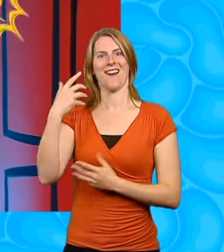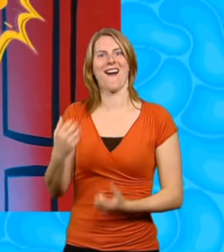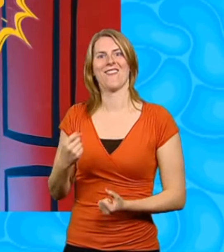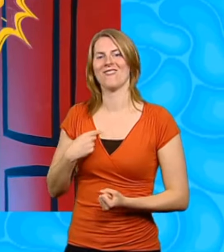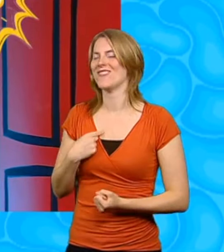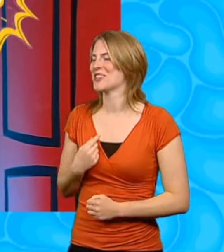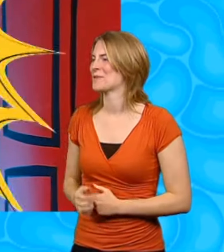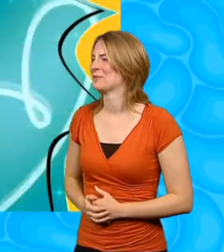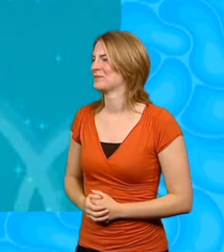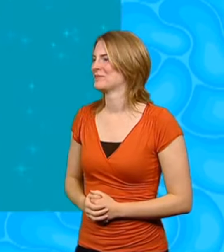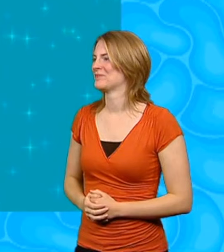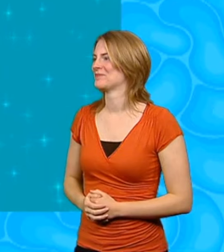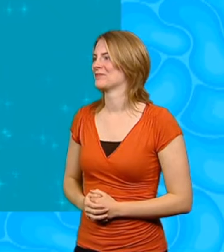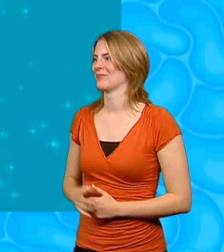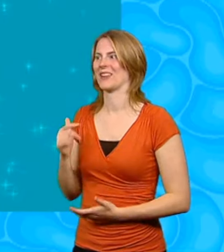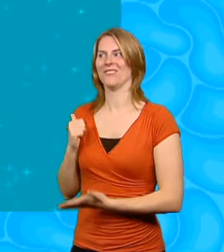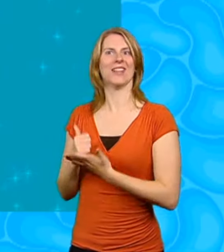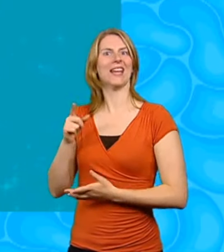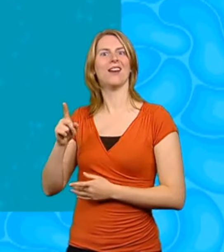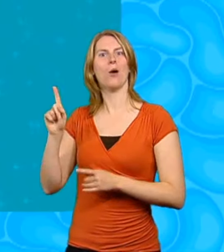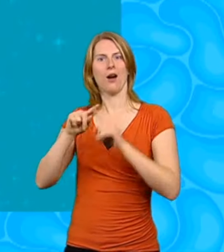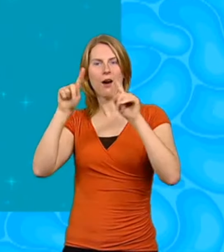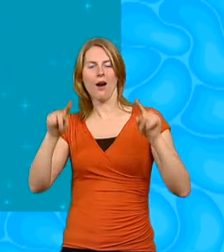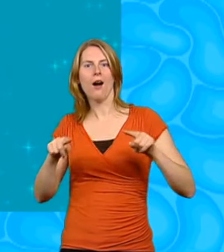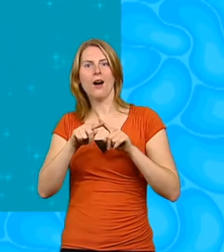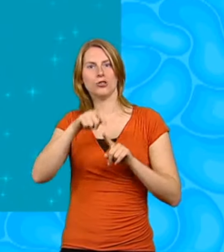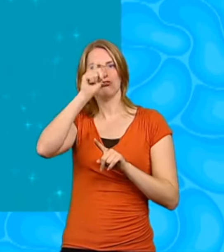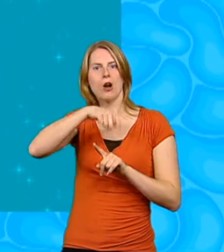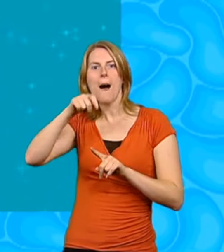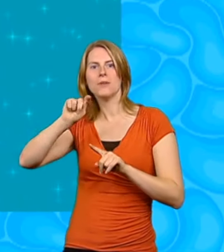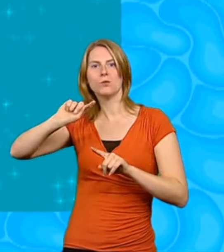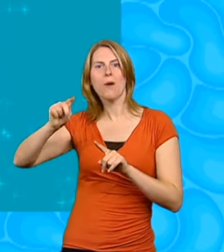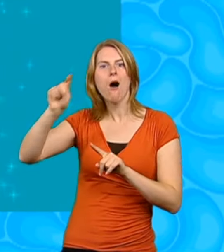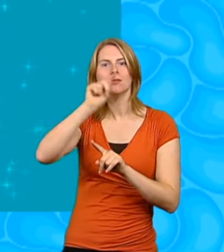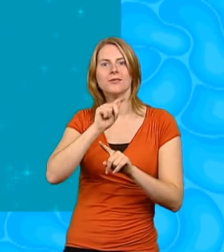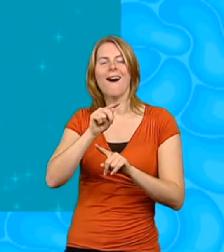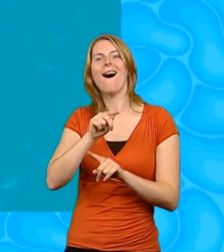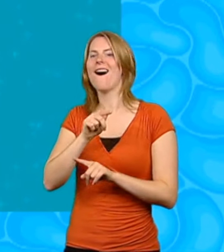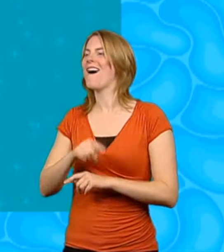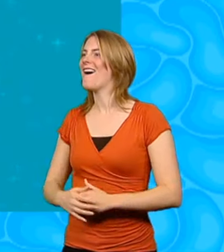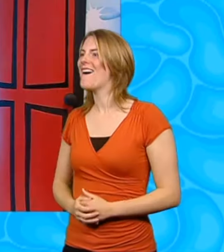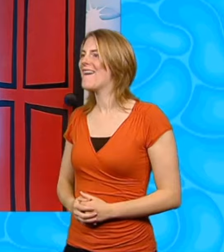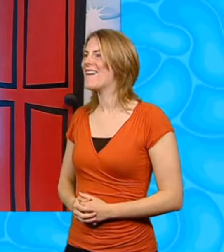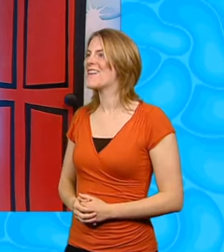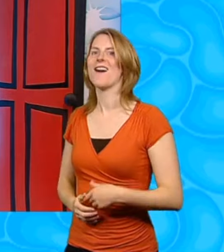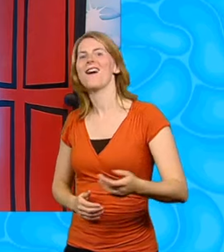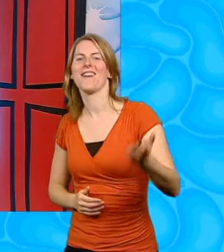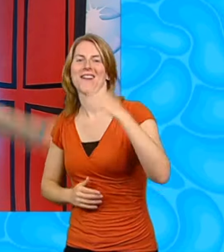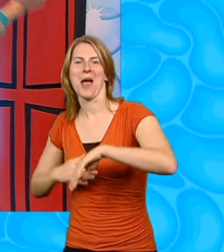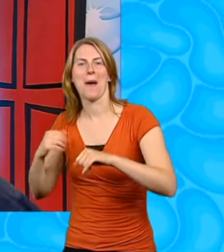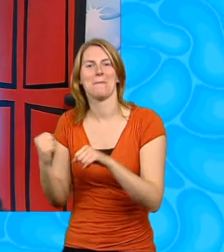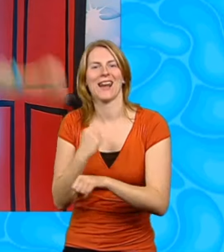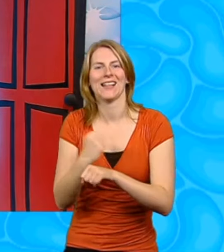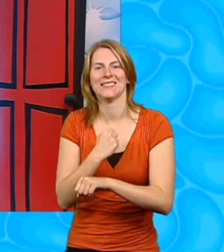idea. A fantastic pattern picture made out of stripes and spots. Let's make it.